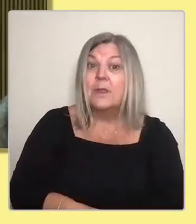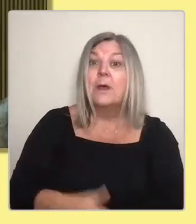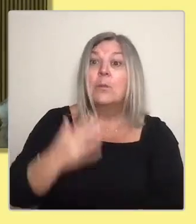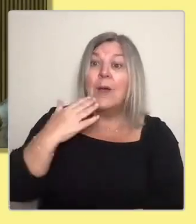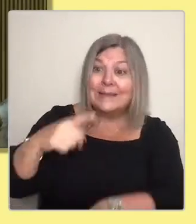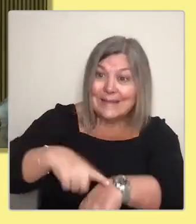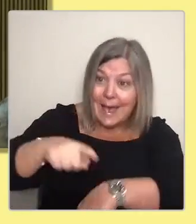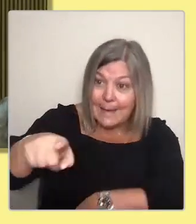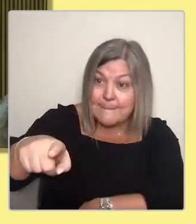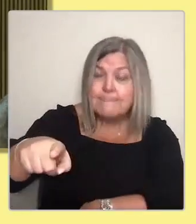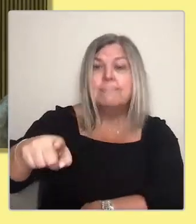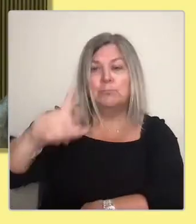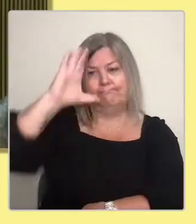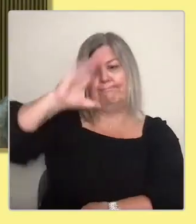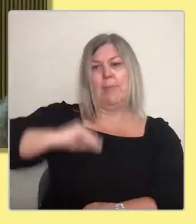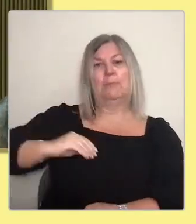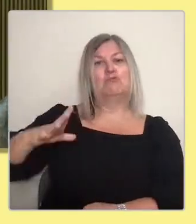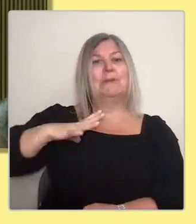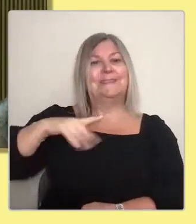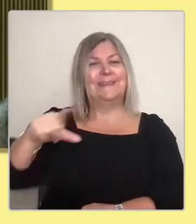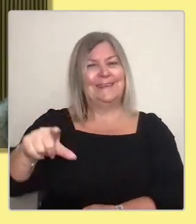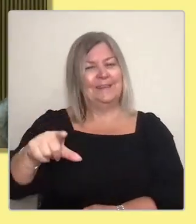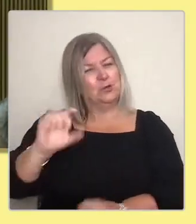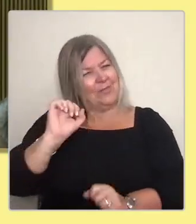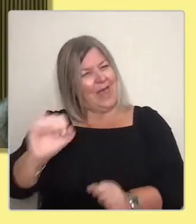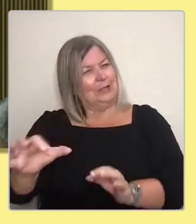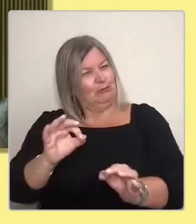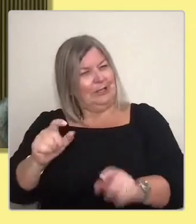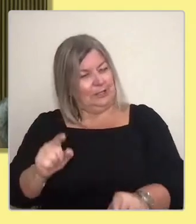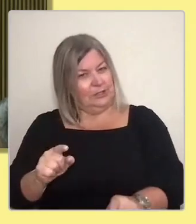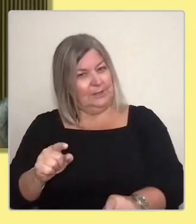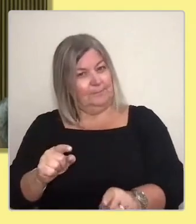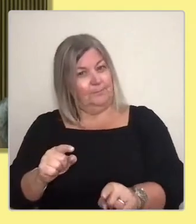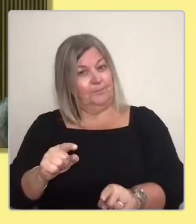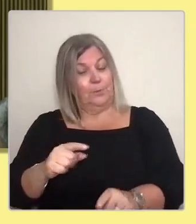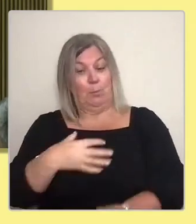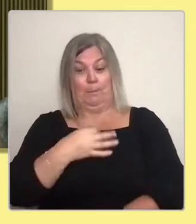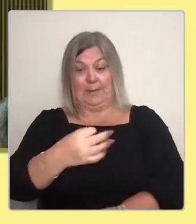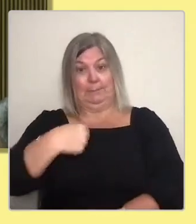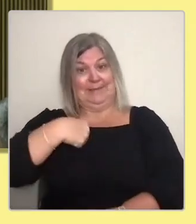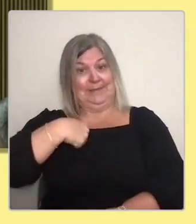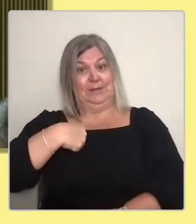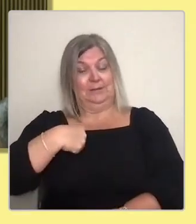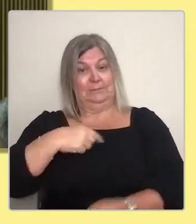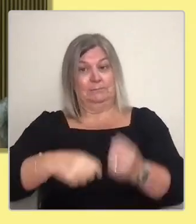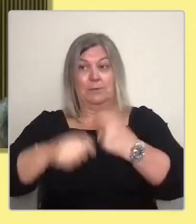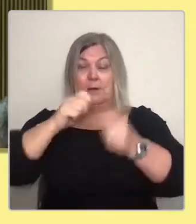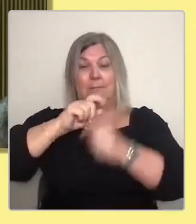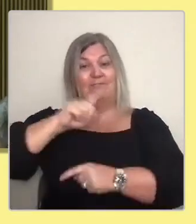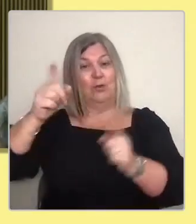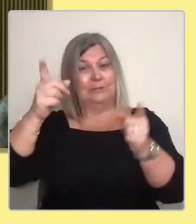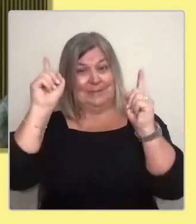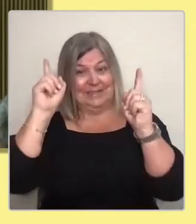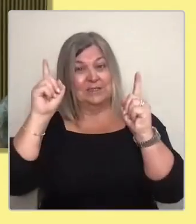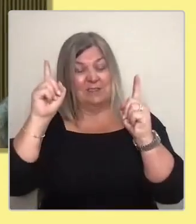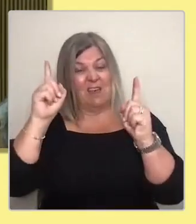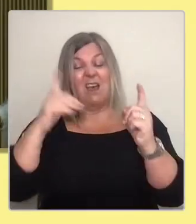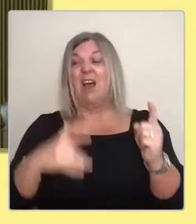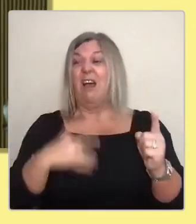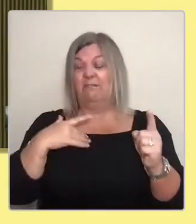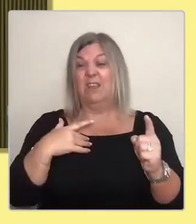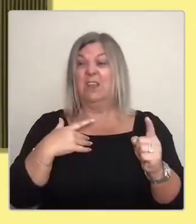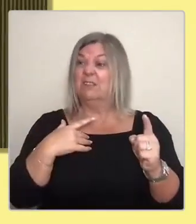think if we pursue my strategy and you pick me as leader, we could be as close as one election away from becoming